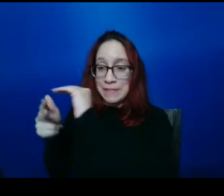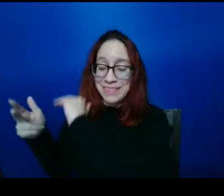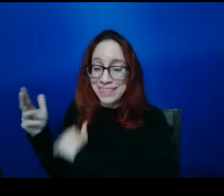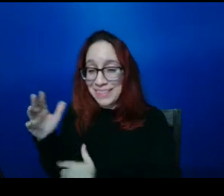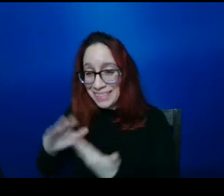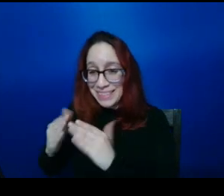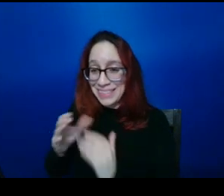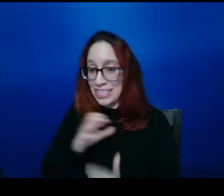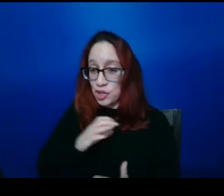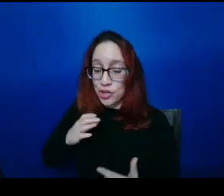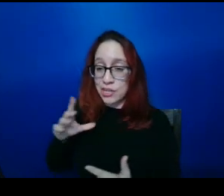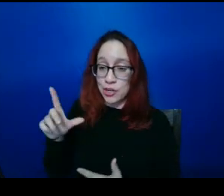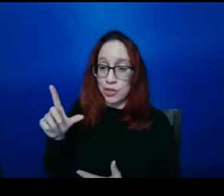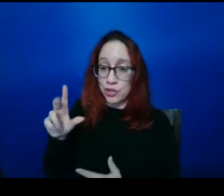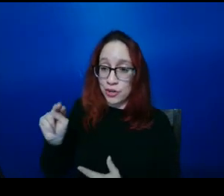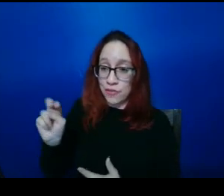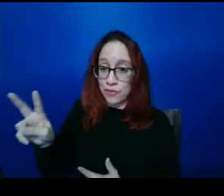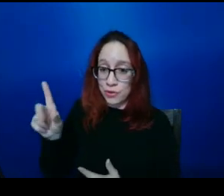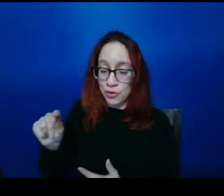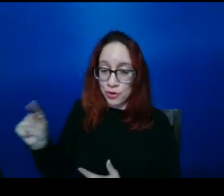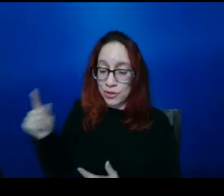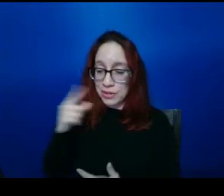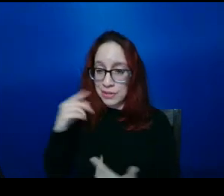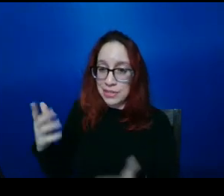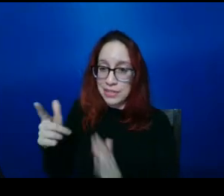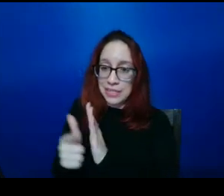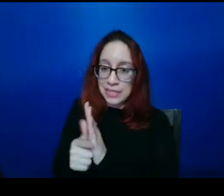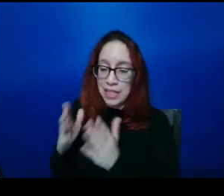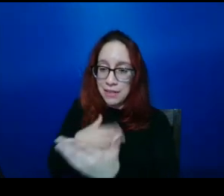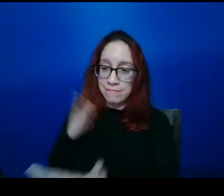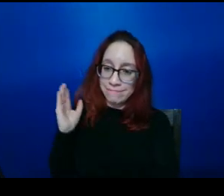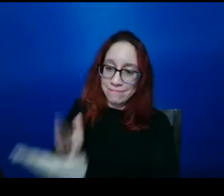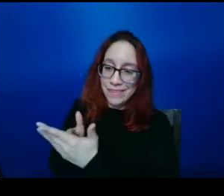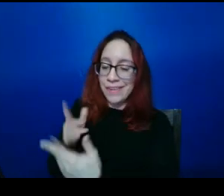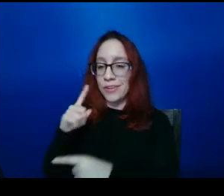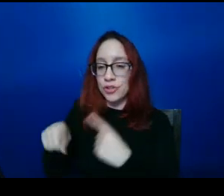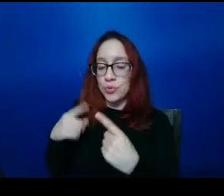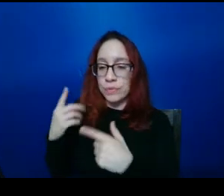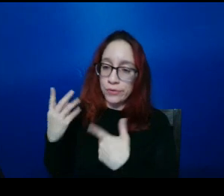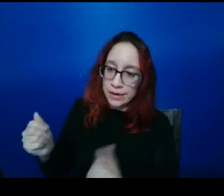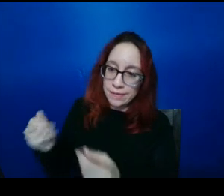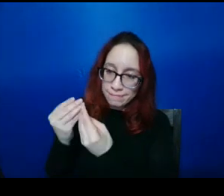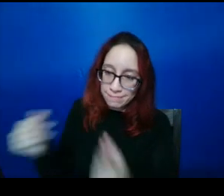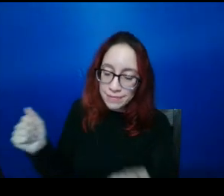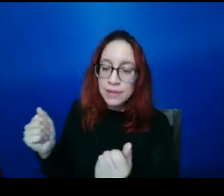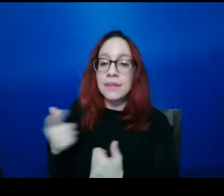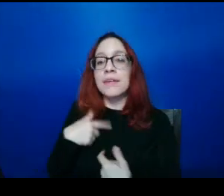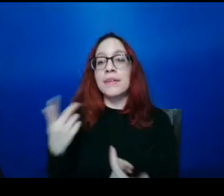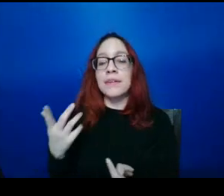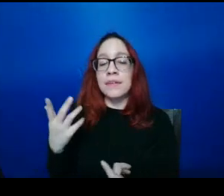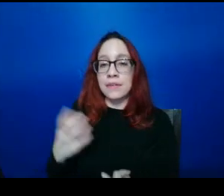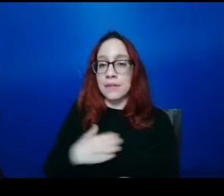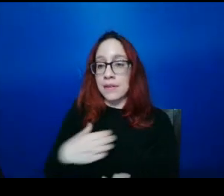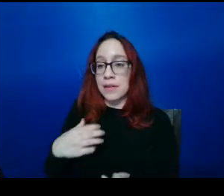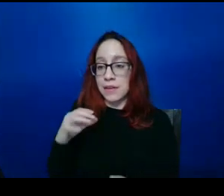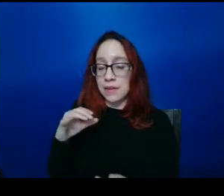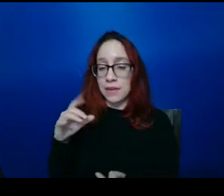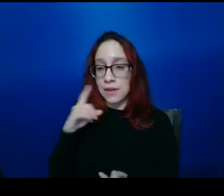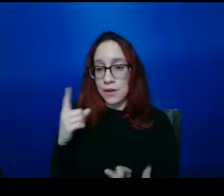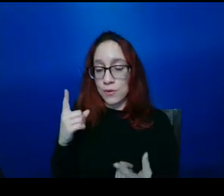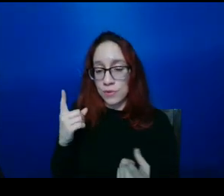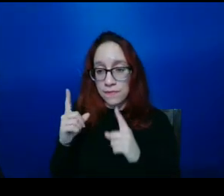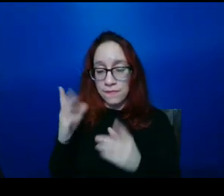Commission in November of 2020 authorized the City Attorney's Office to file declaratory action to resolve the matter. The complaint for declaratory relief was filed in